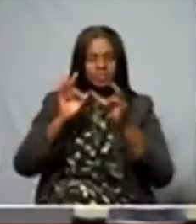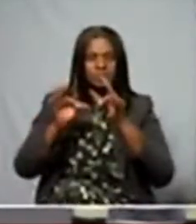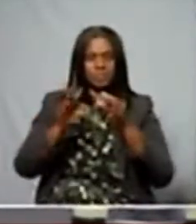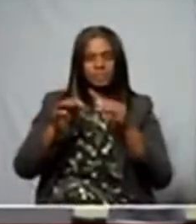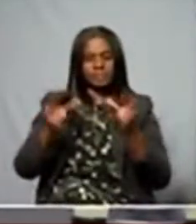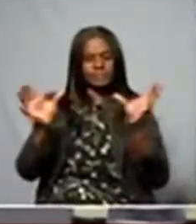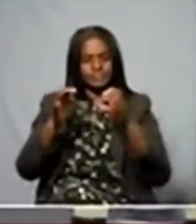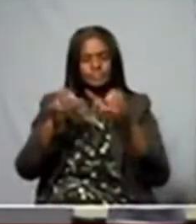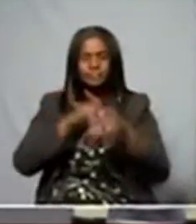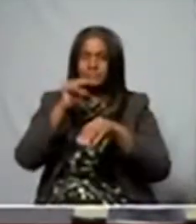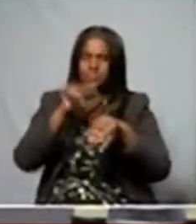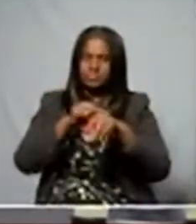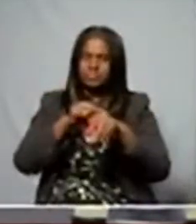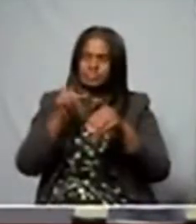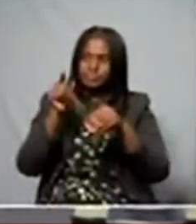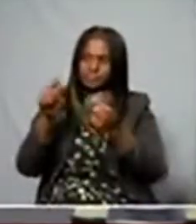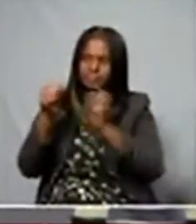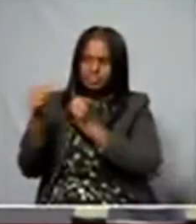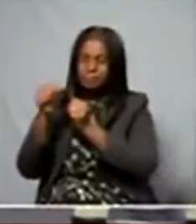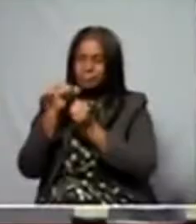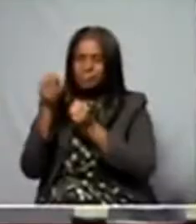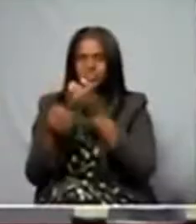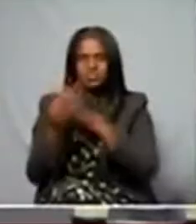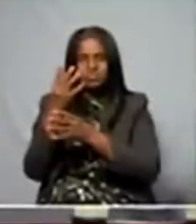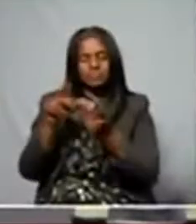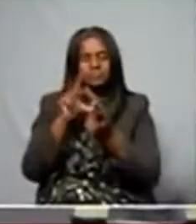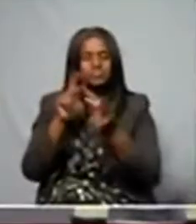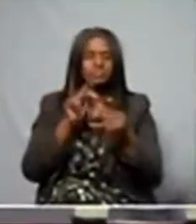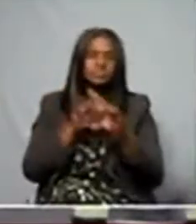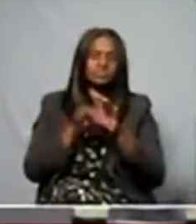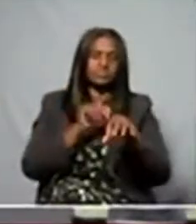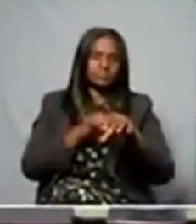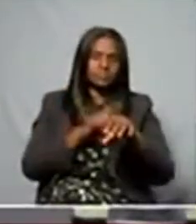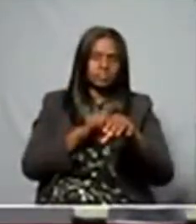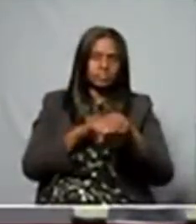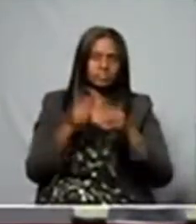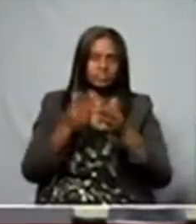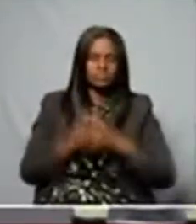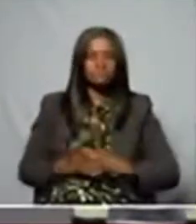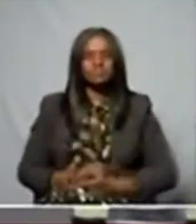nation side does not materialize on time.